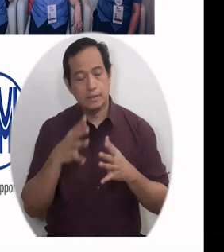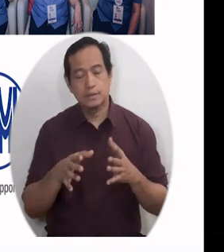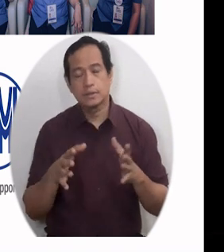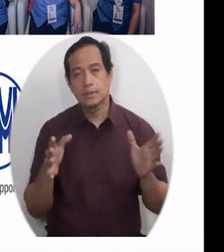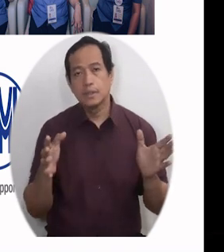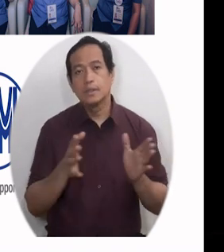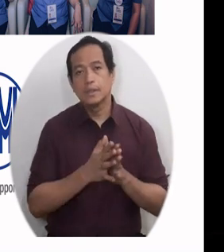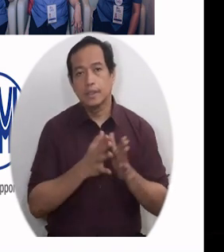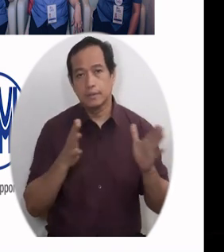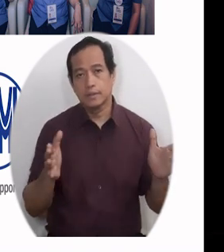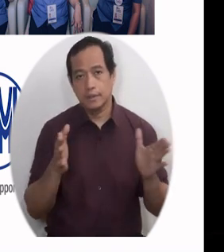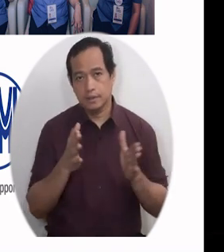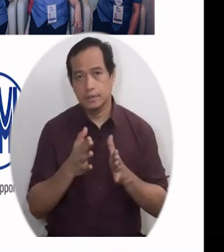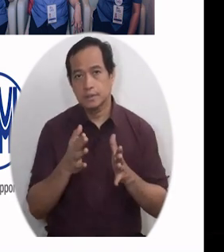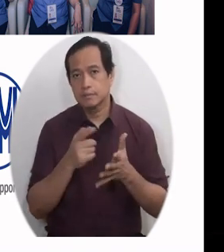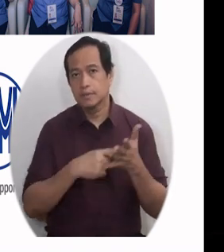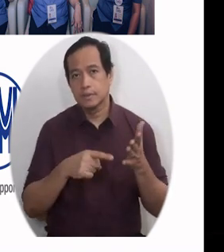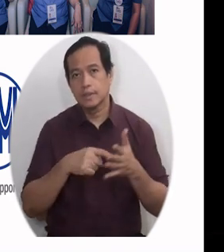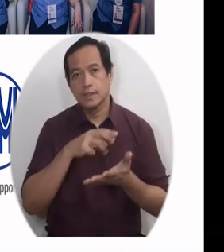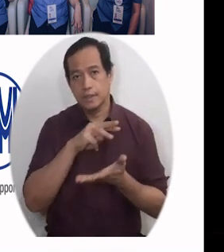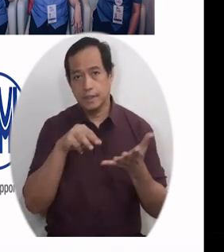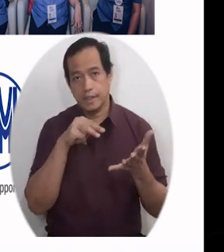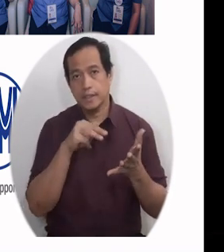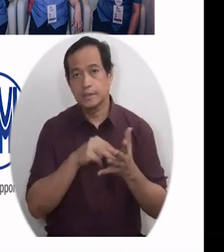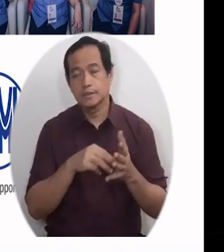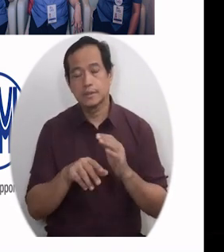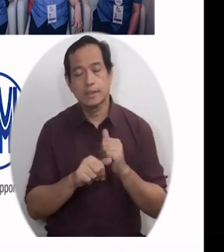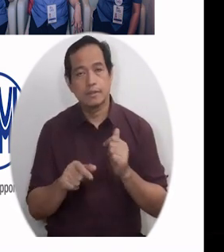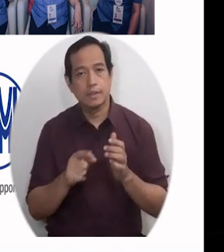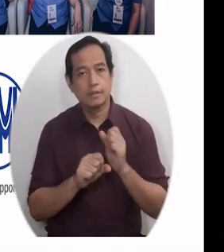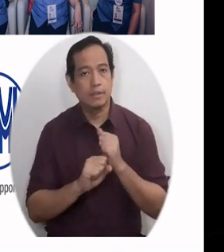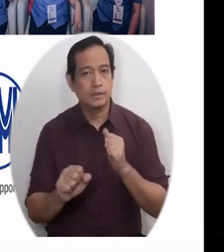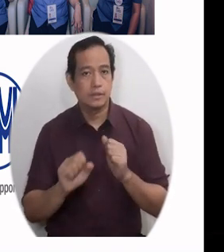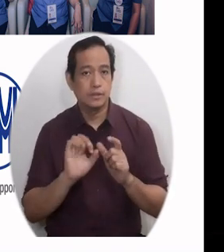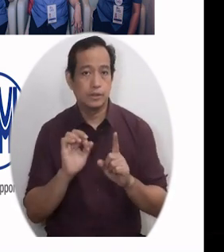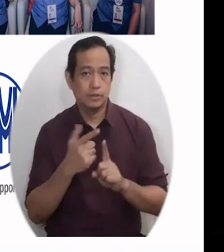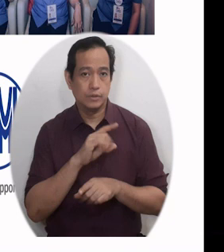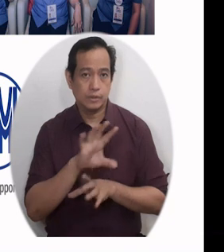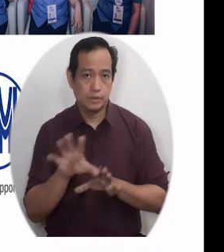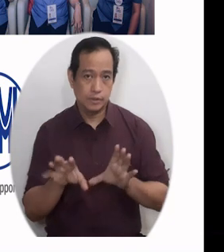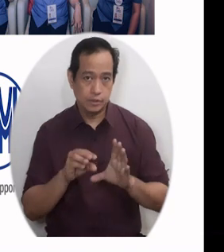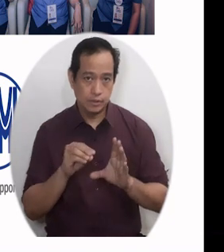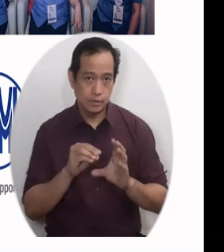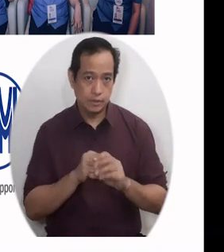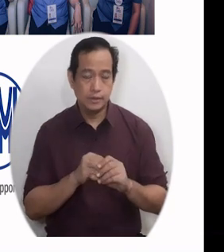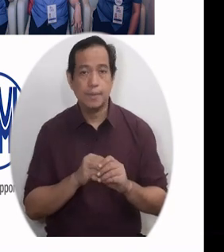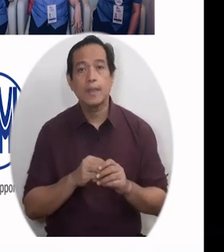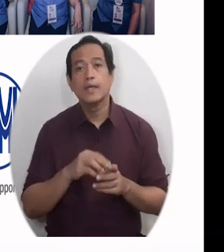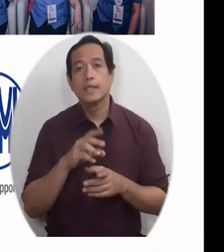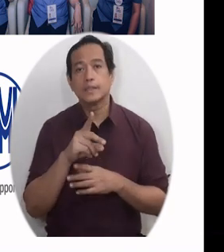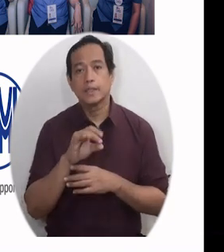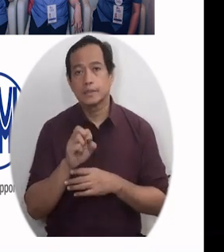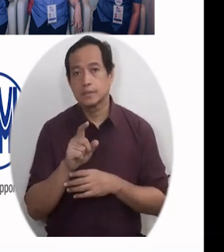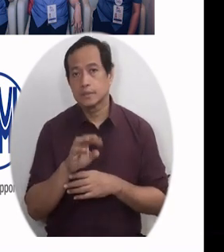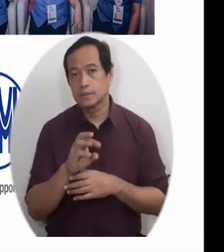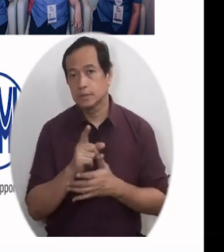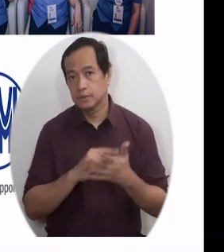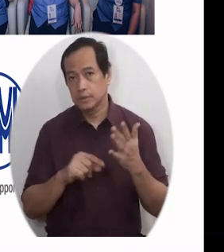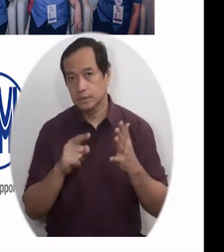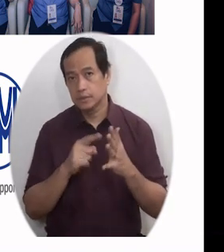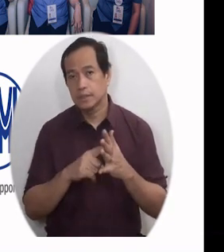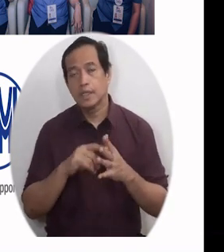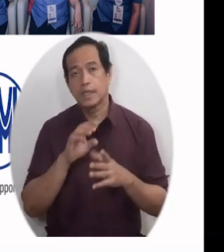education, medical assistance, community relief operations, sustainable agriculture,